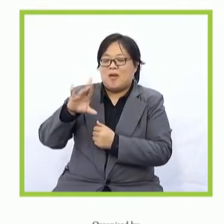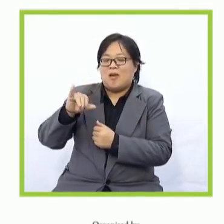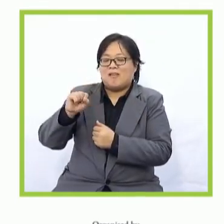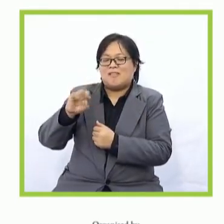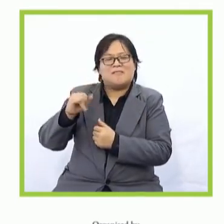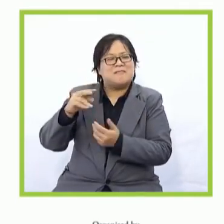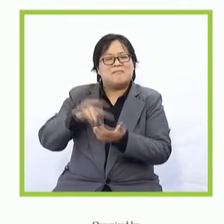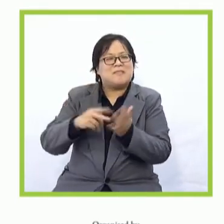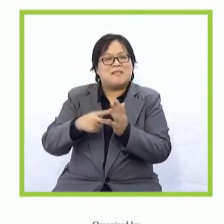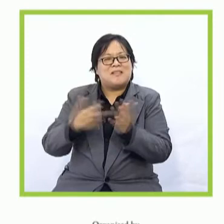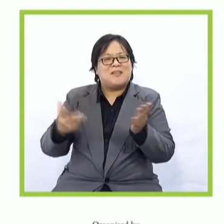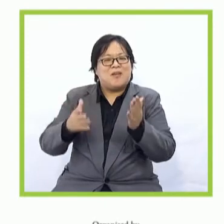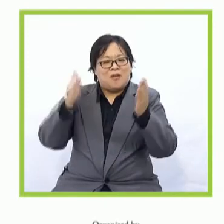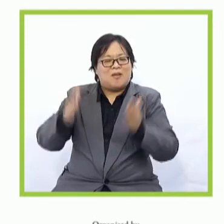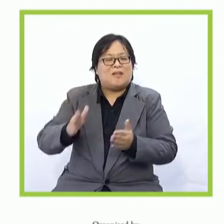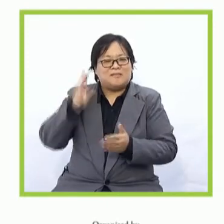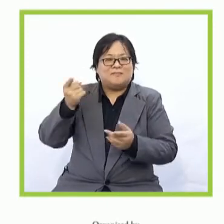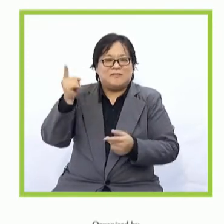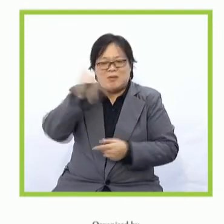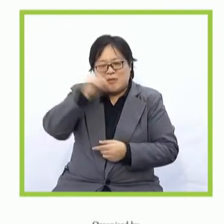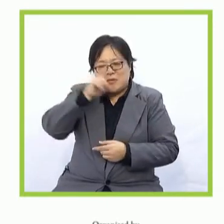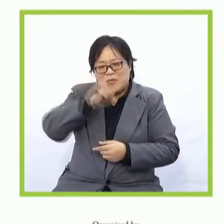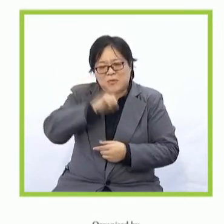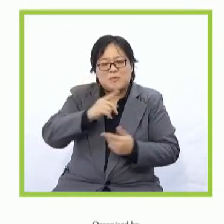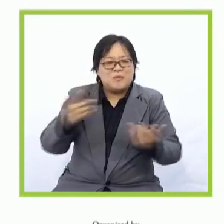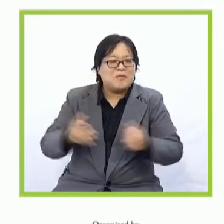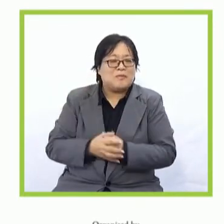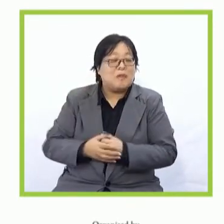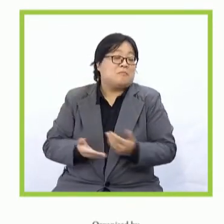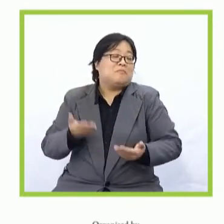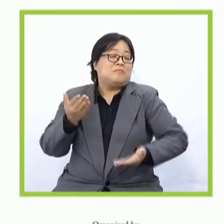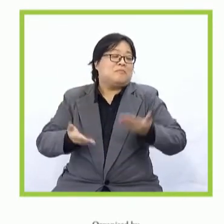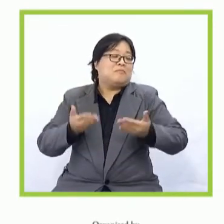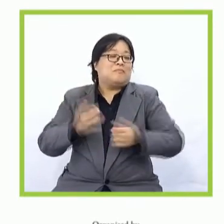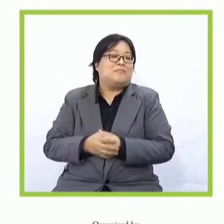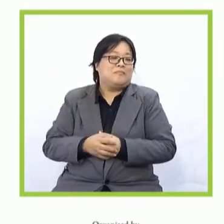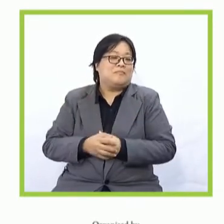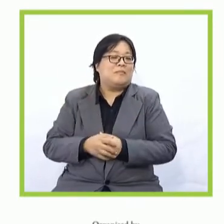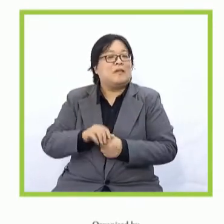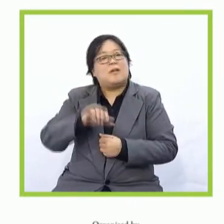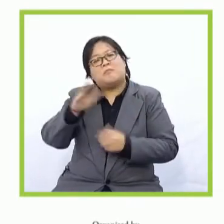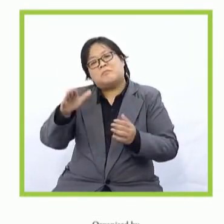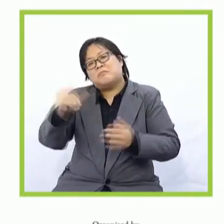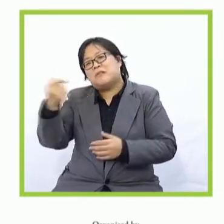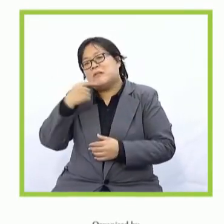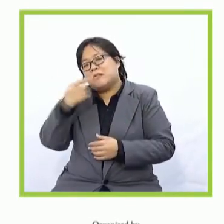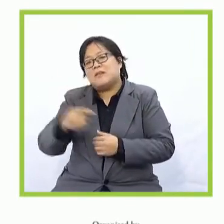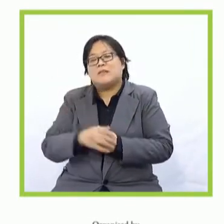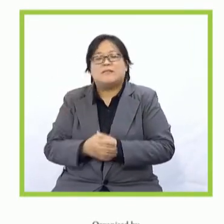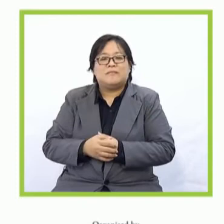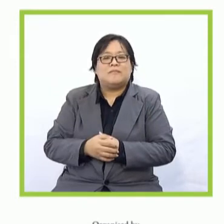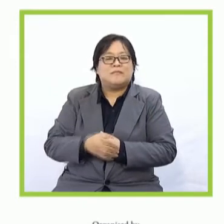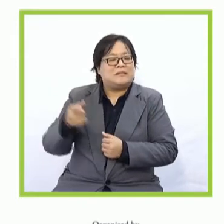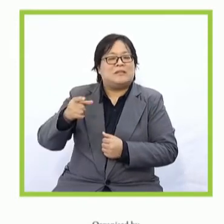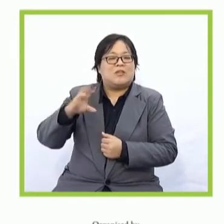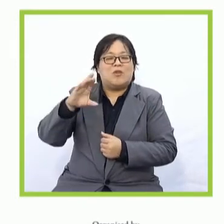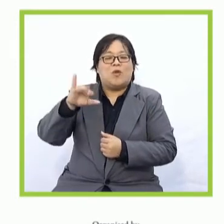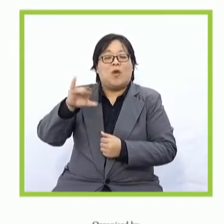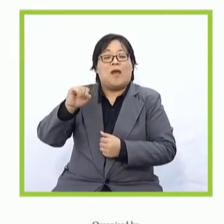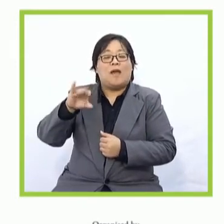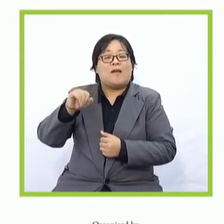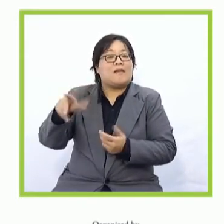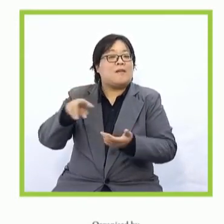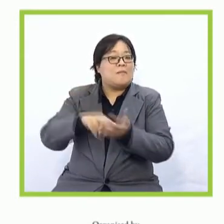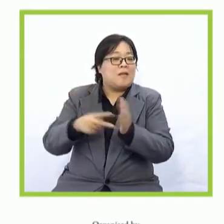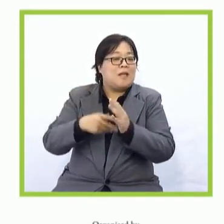mean things will just get worse and worse? It could. Others say, does this COVID crisis mean, just like